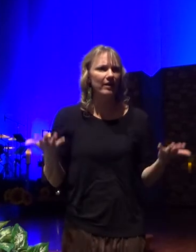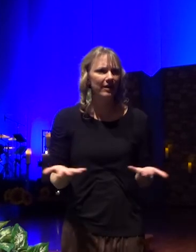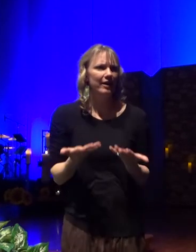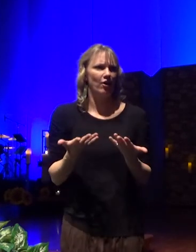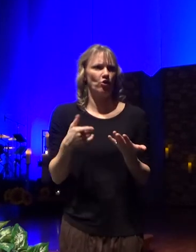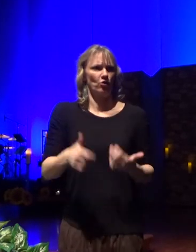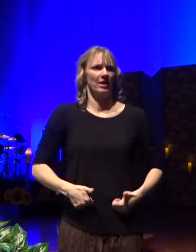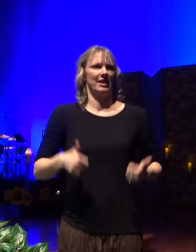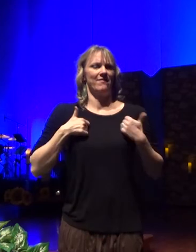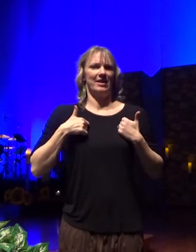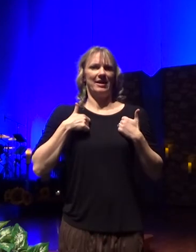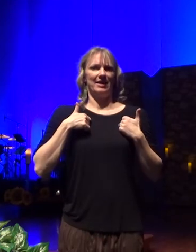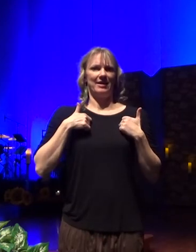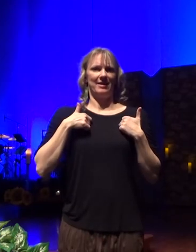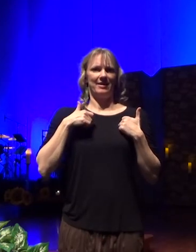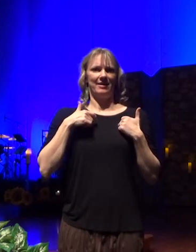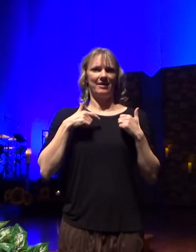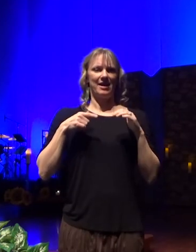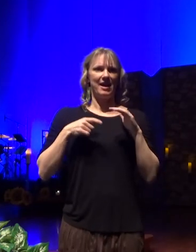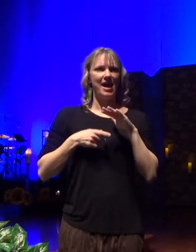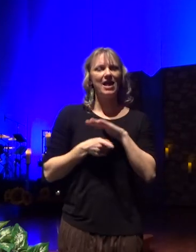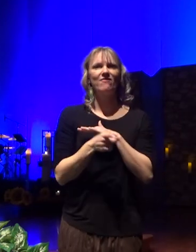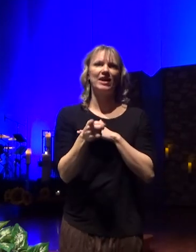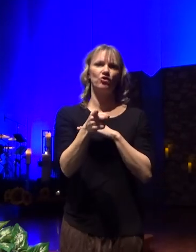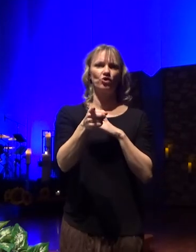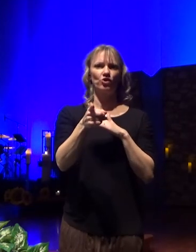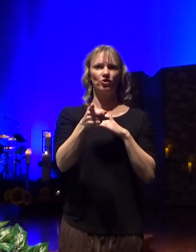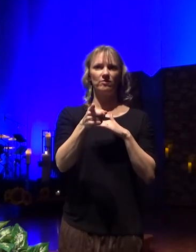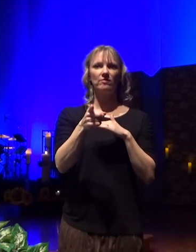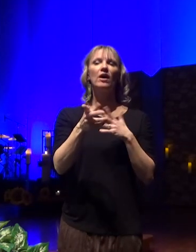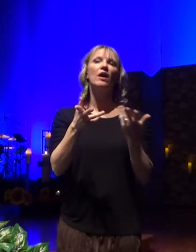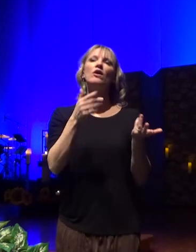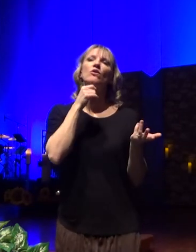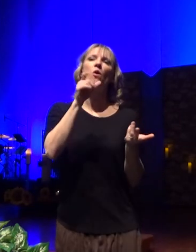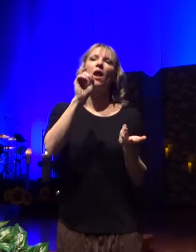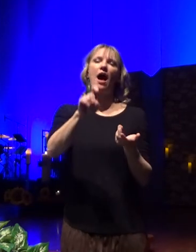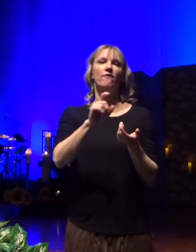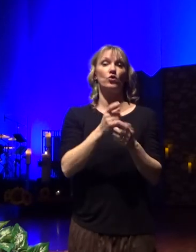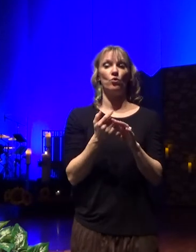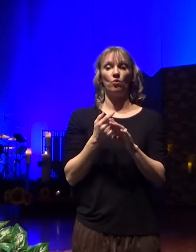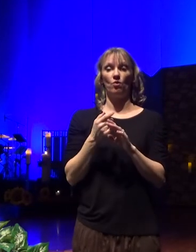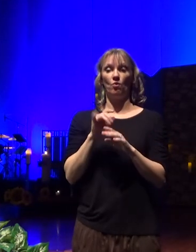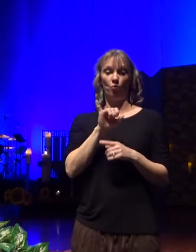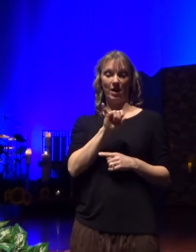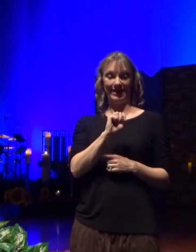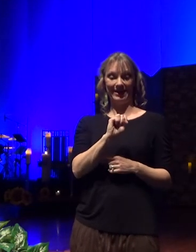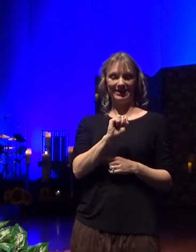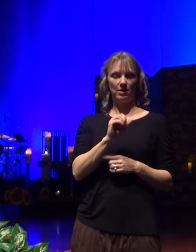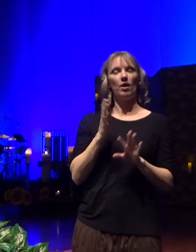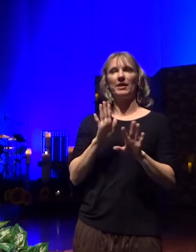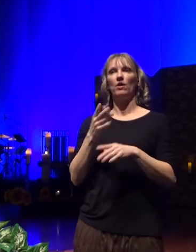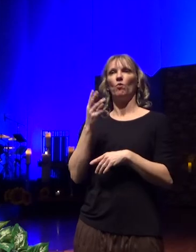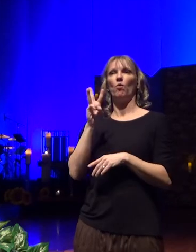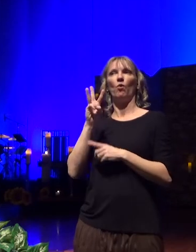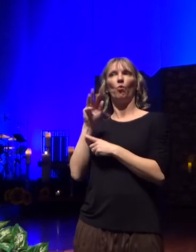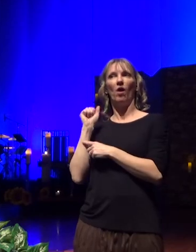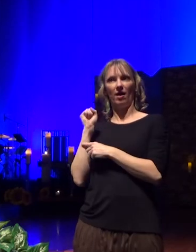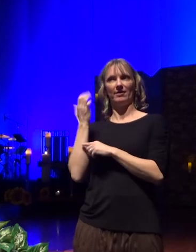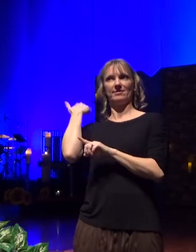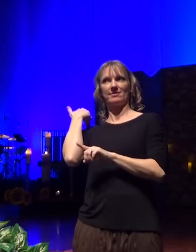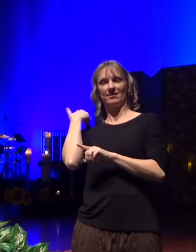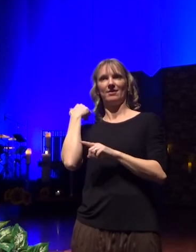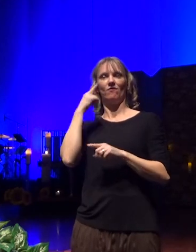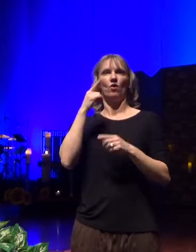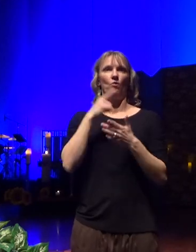here and now today? And I'm not here to tell you you've got to turn all of the what is into all the what was into